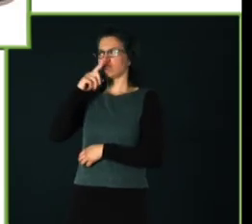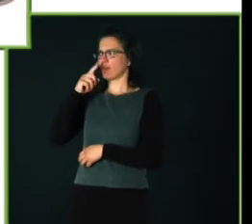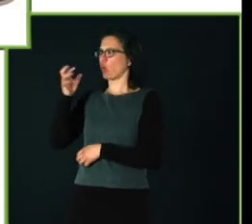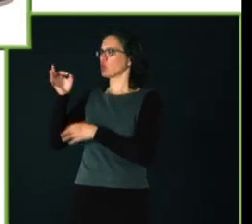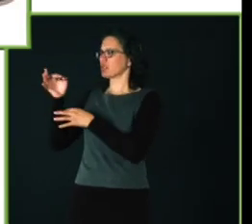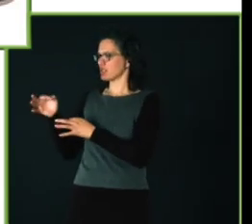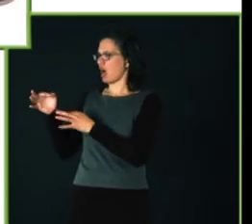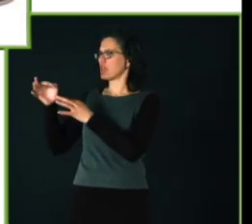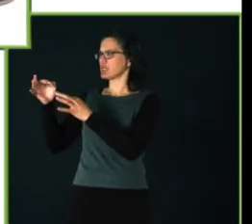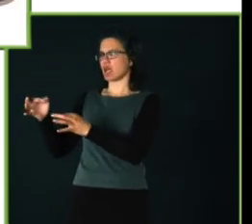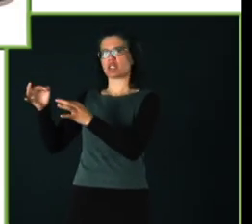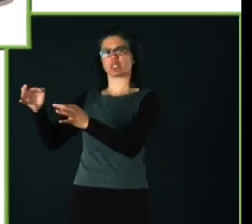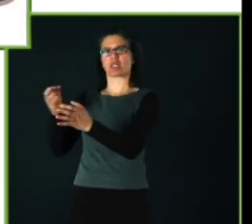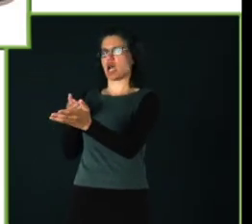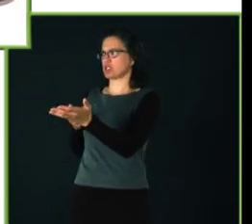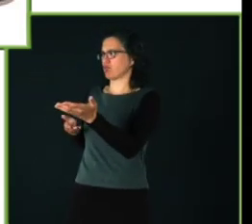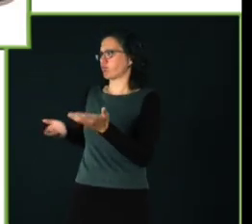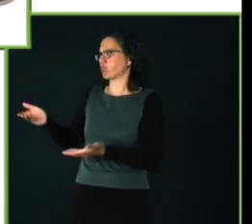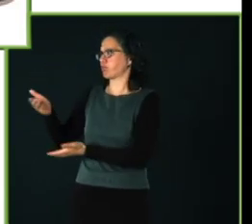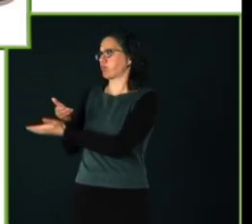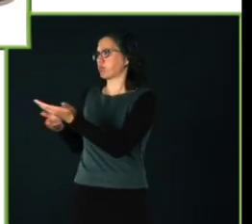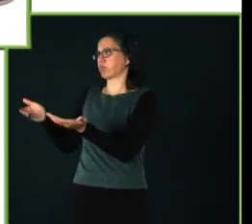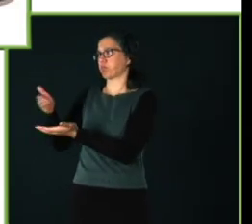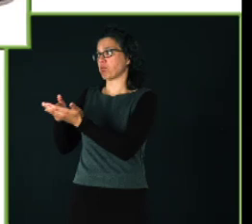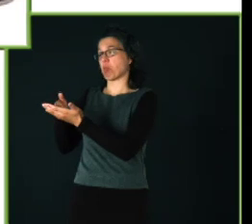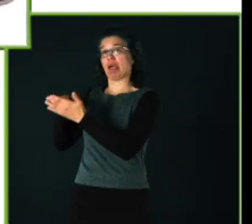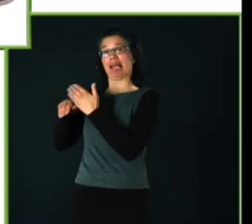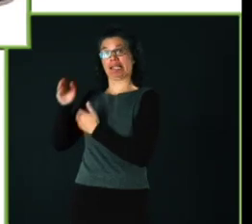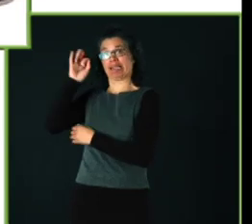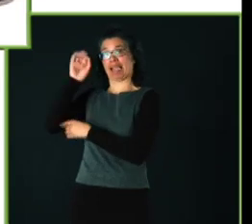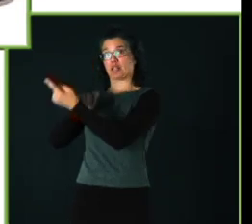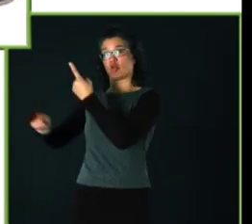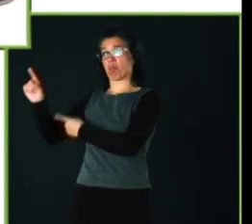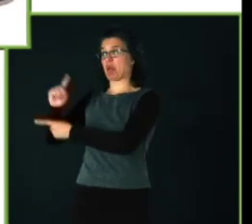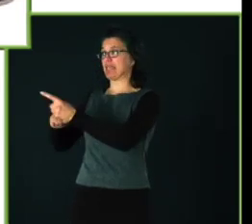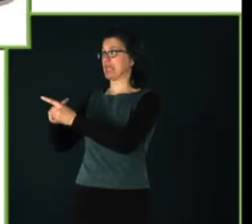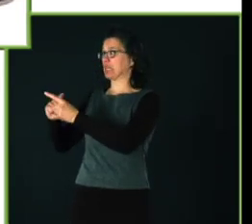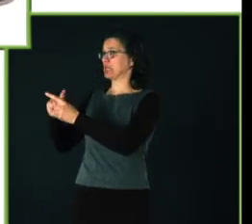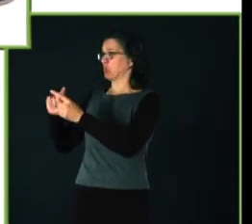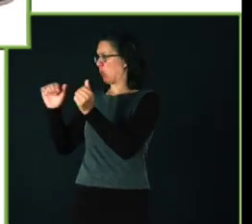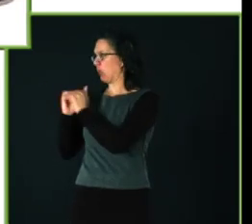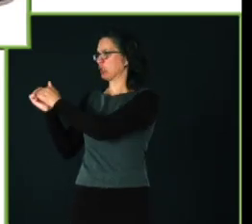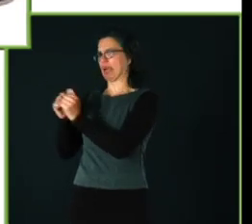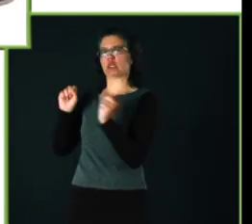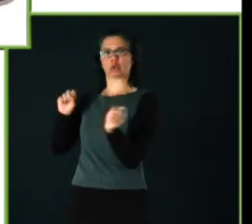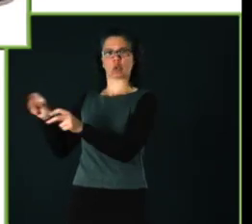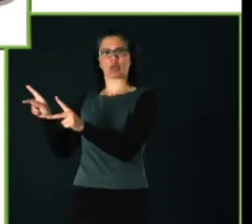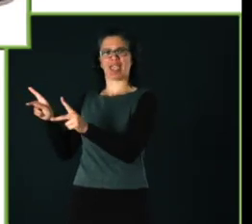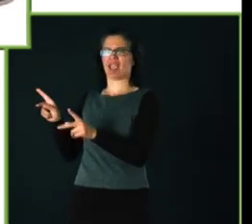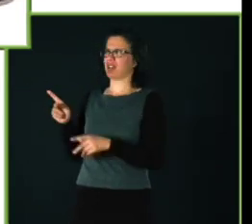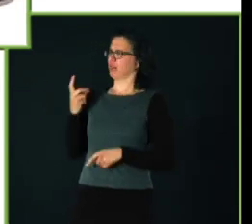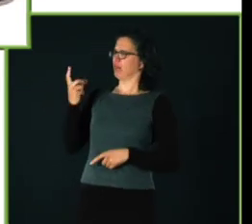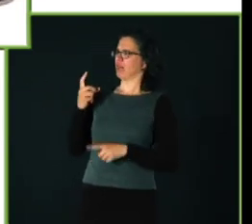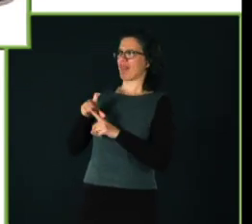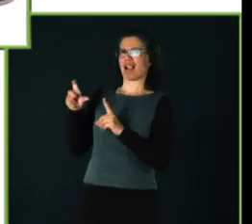deliberately discussed conversation by councillors, and they thought it was okay. There's something about the culture that in that council